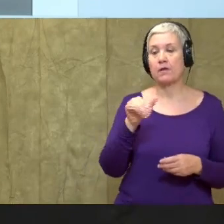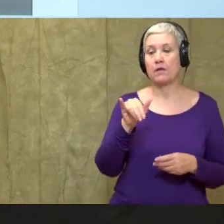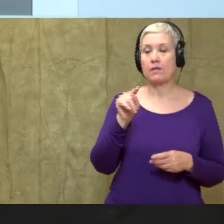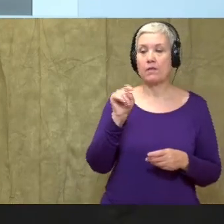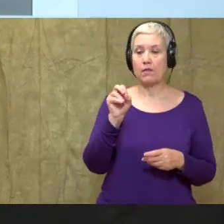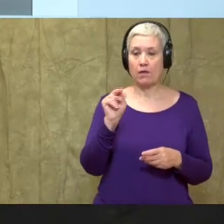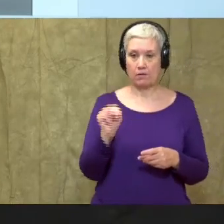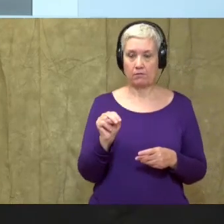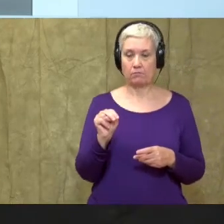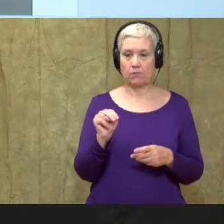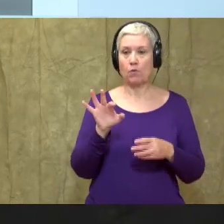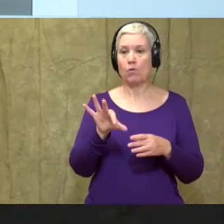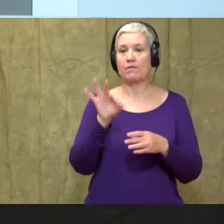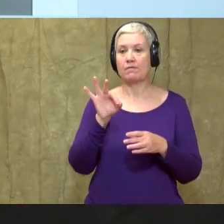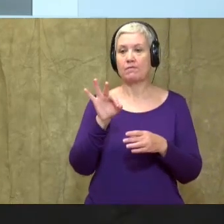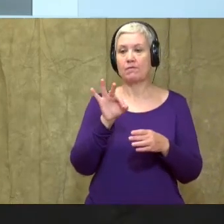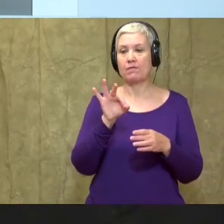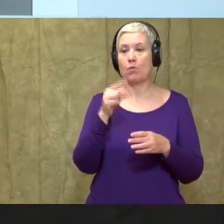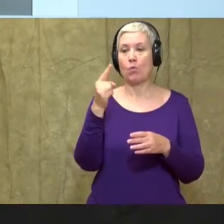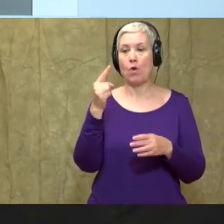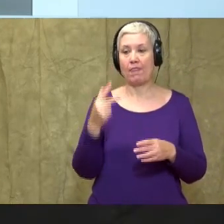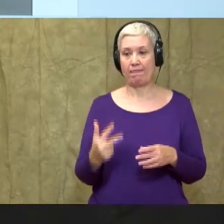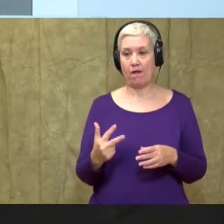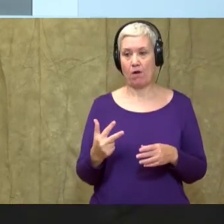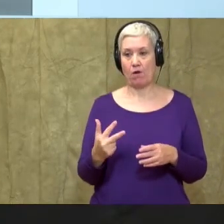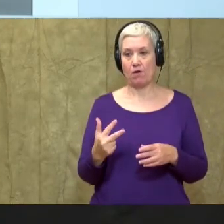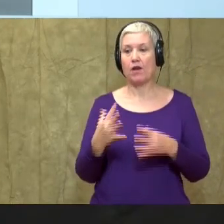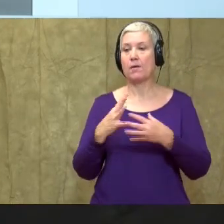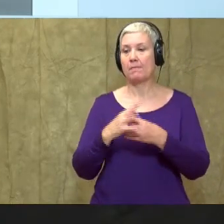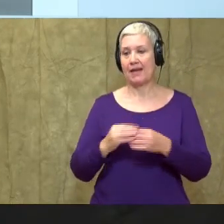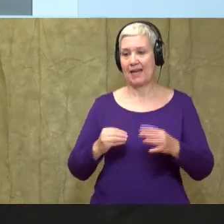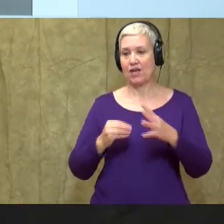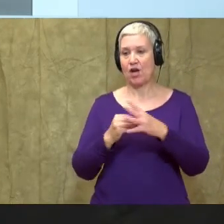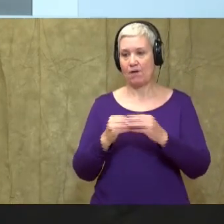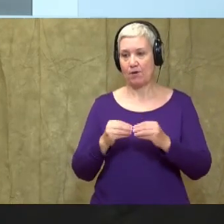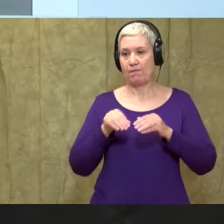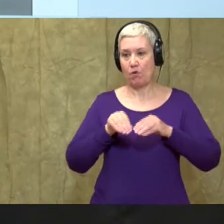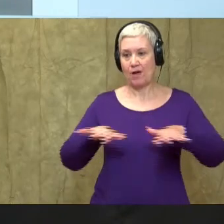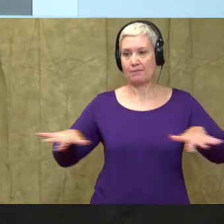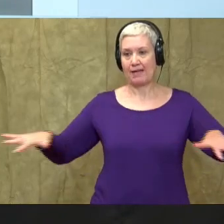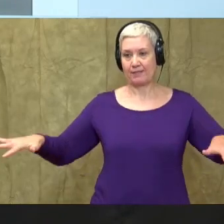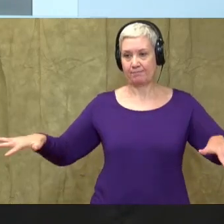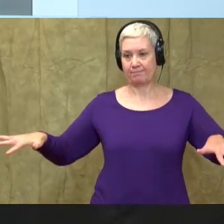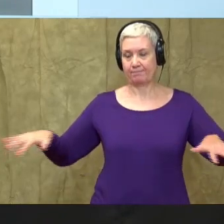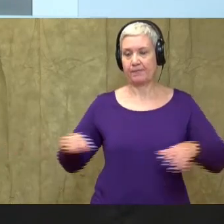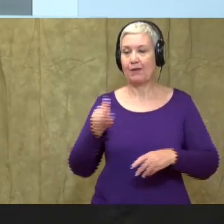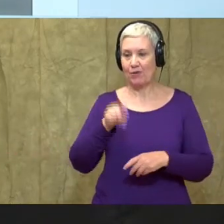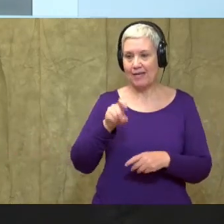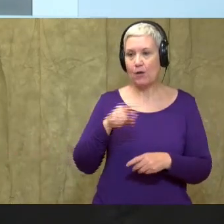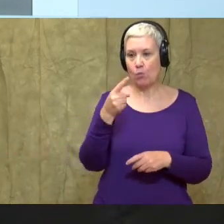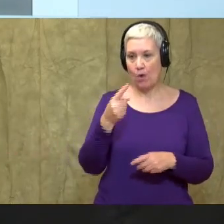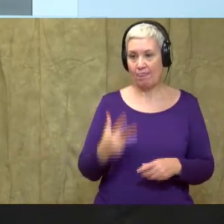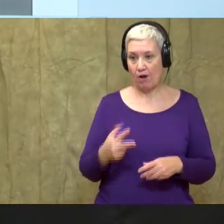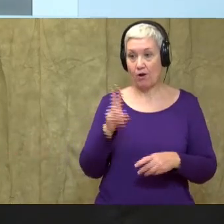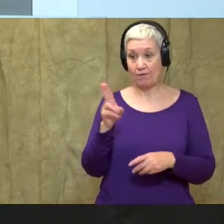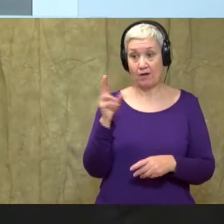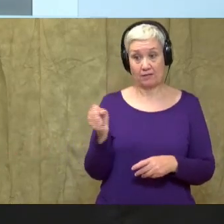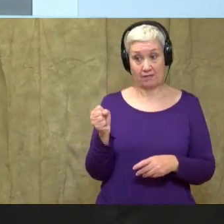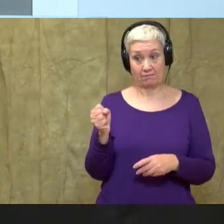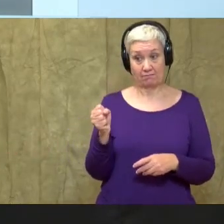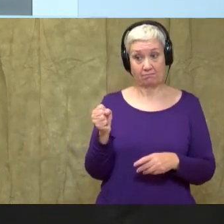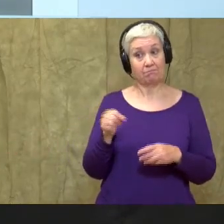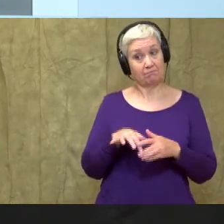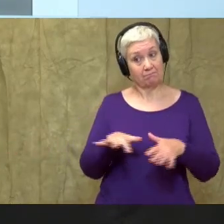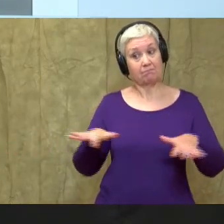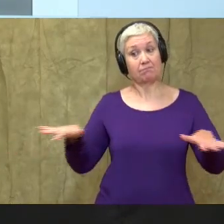about 1/3 of the United States to be comfortable for its expansion. So has a long range